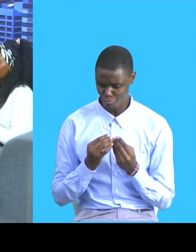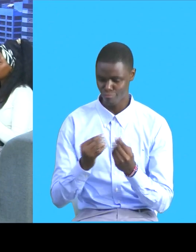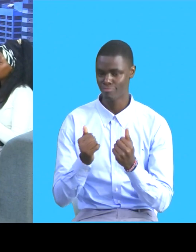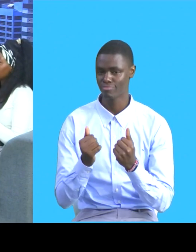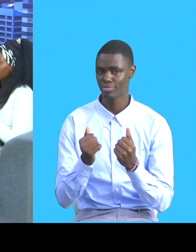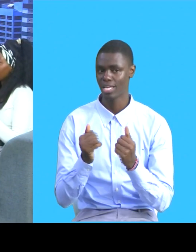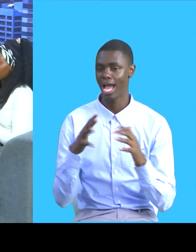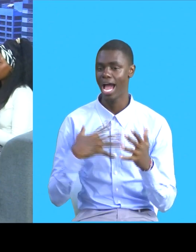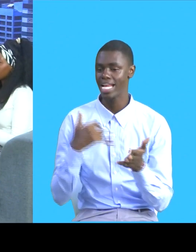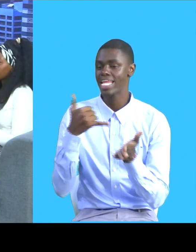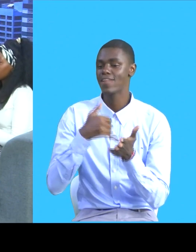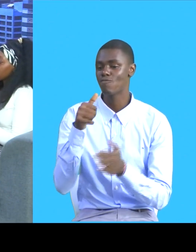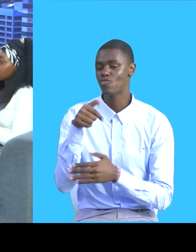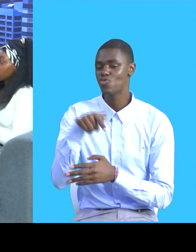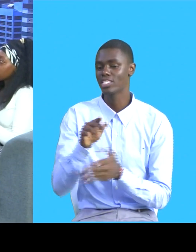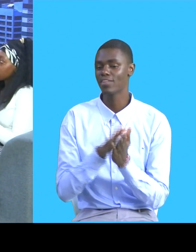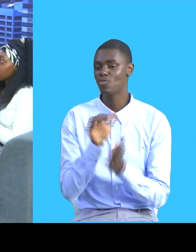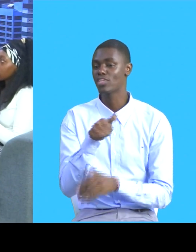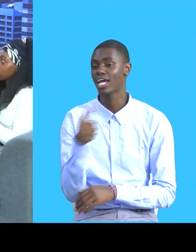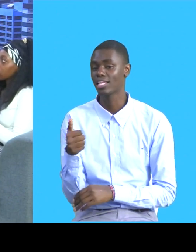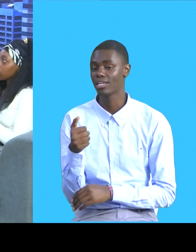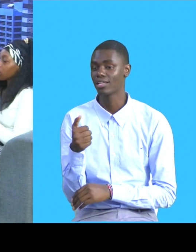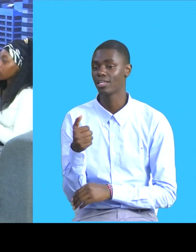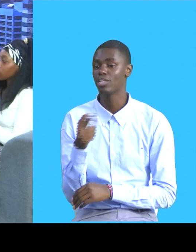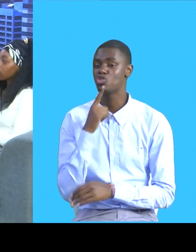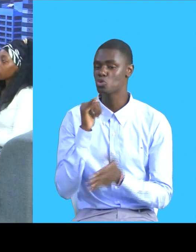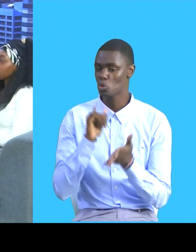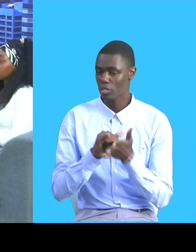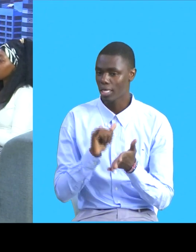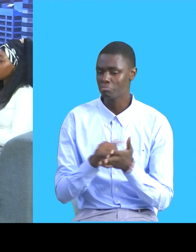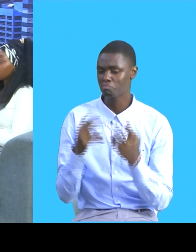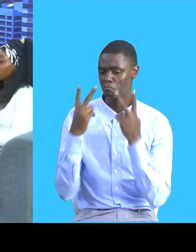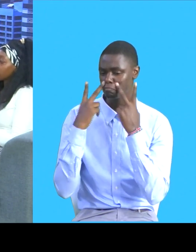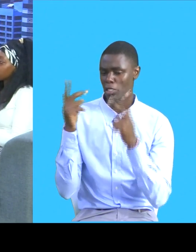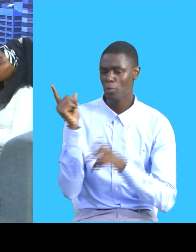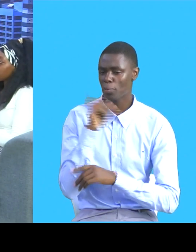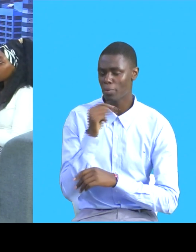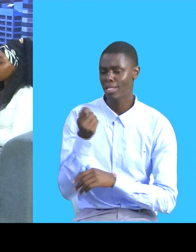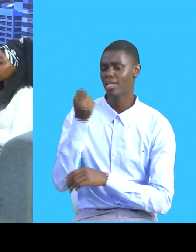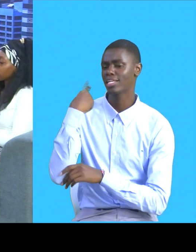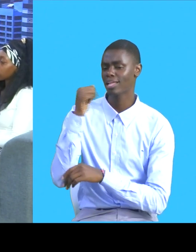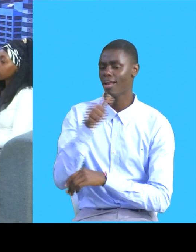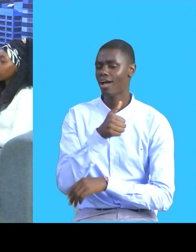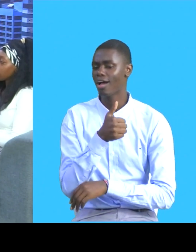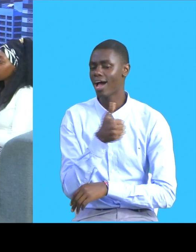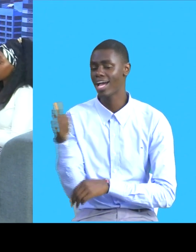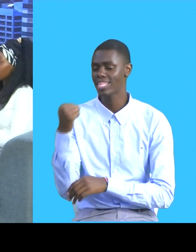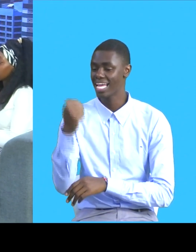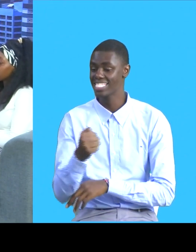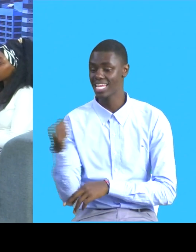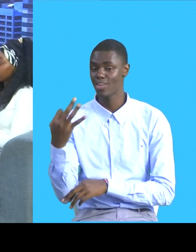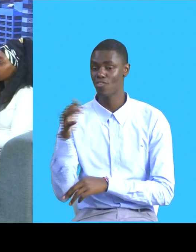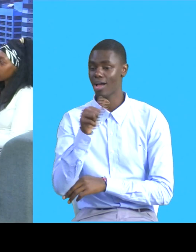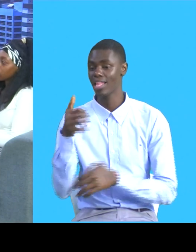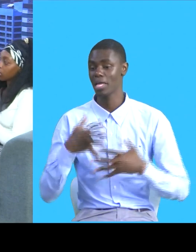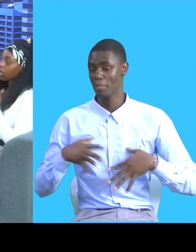involve herself with the others so that she can get even to see and understand the other side of other